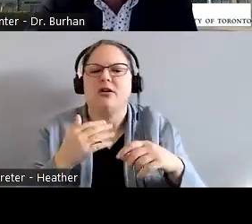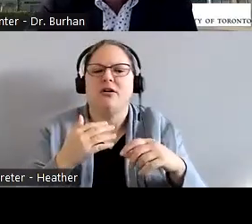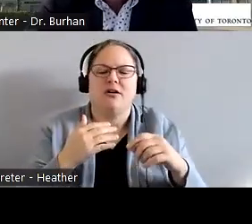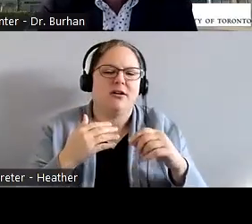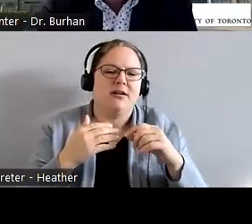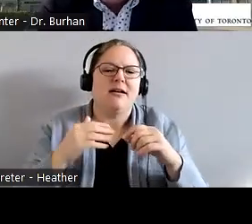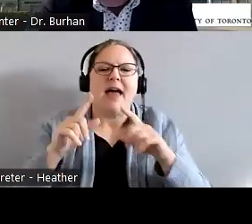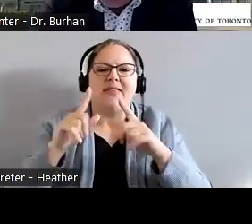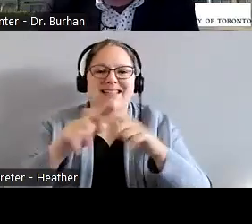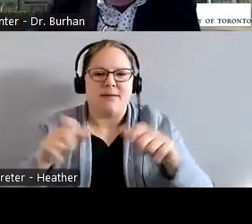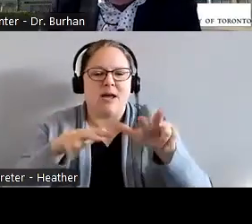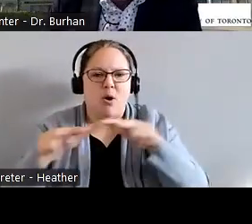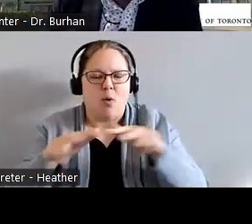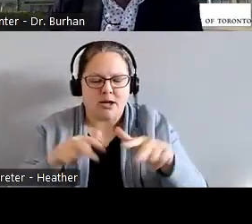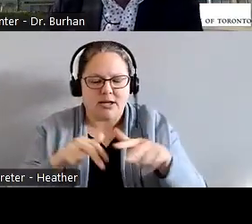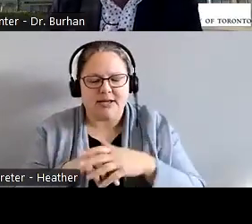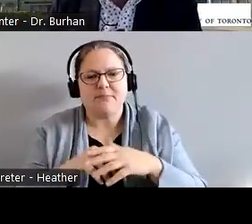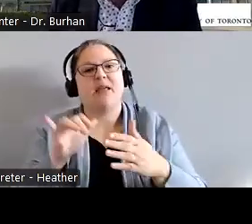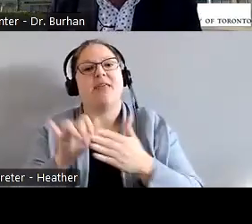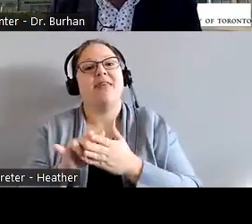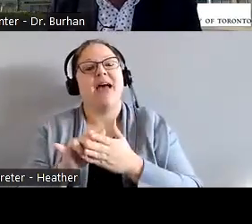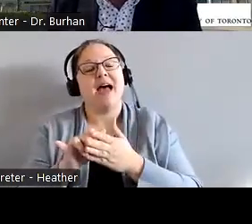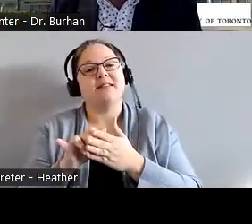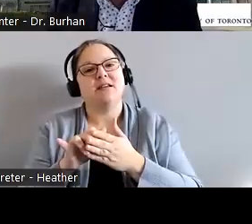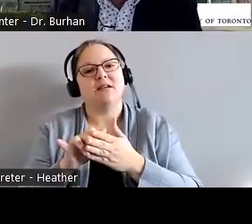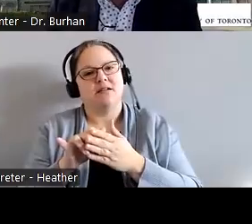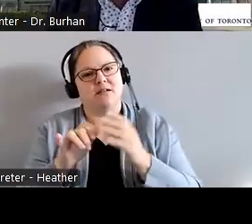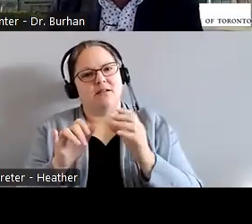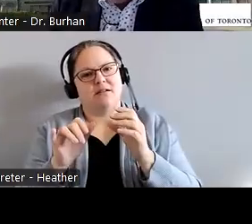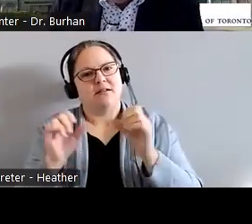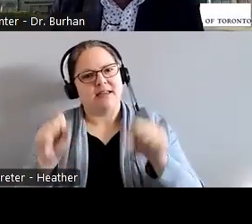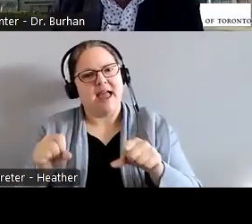those seem to enhance the detection of cognitive,